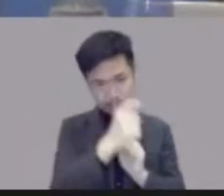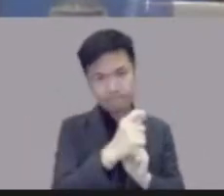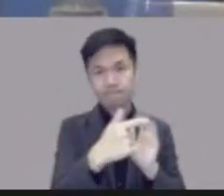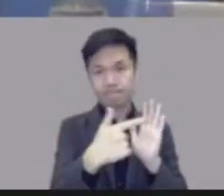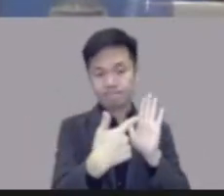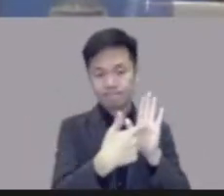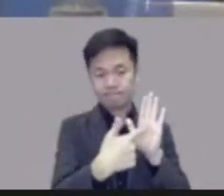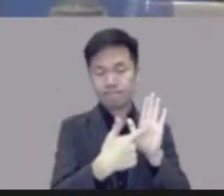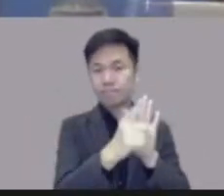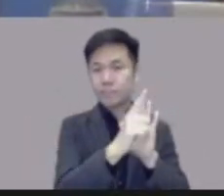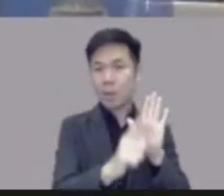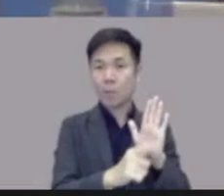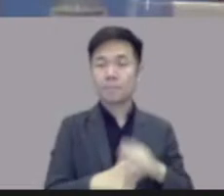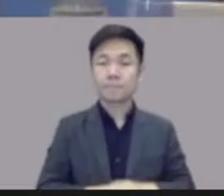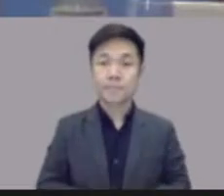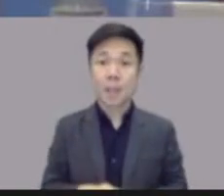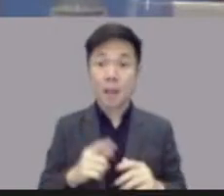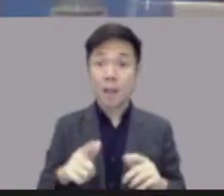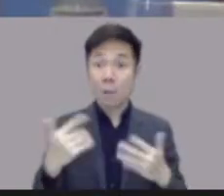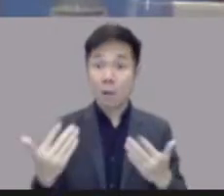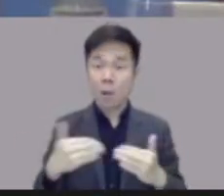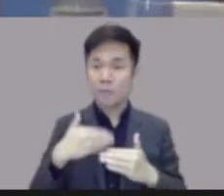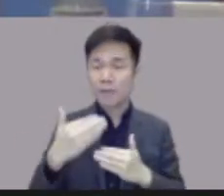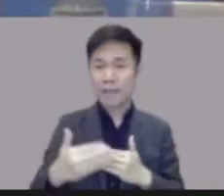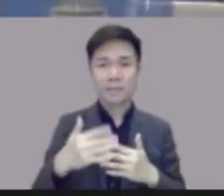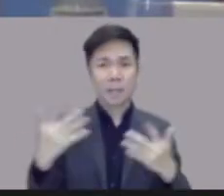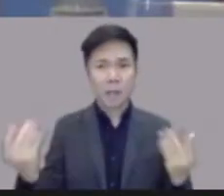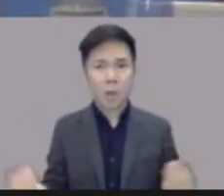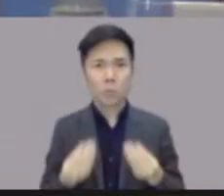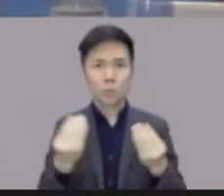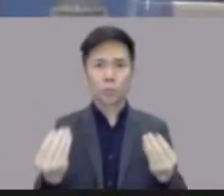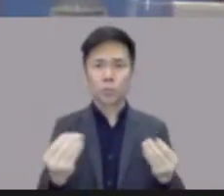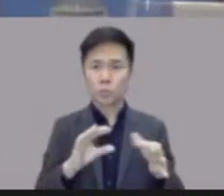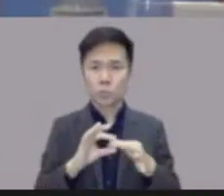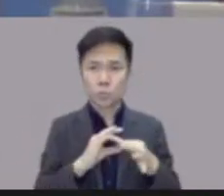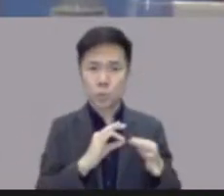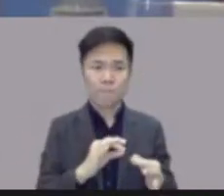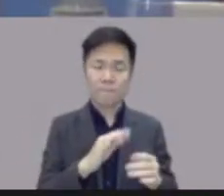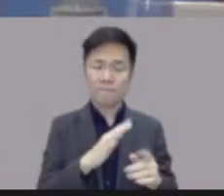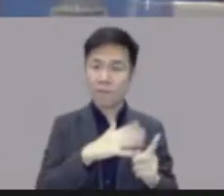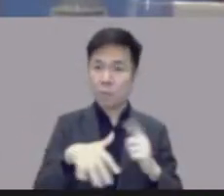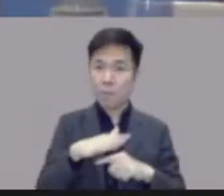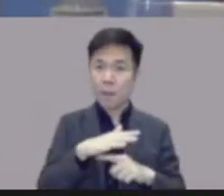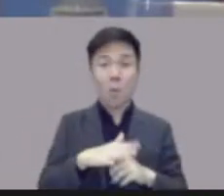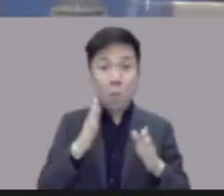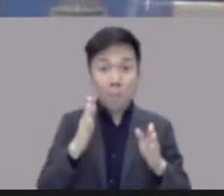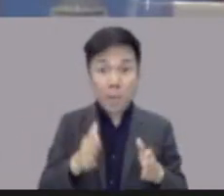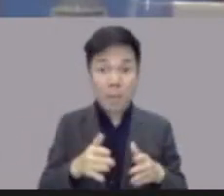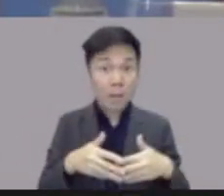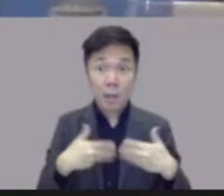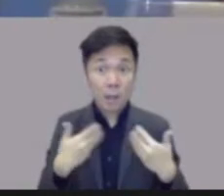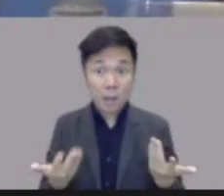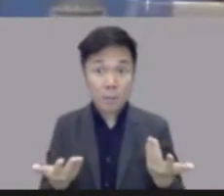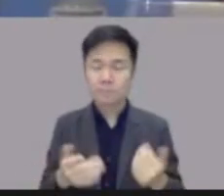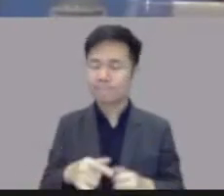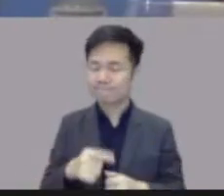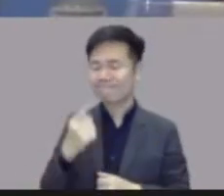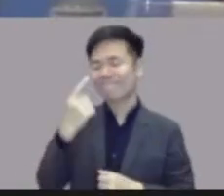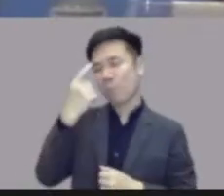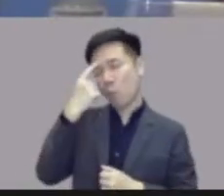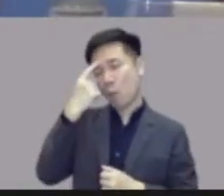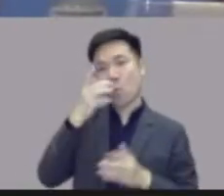healthy and sustainable environment um we it's clear that we should be working together for a framework to set the